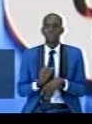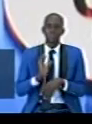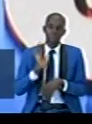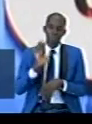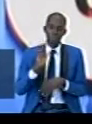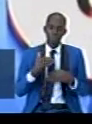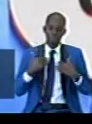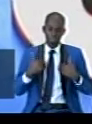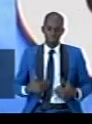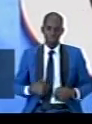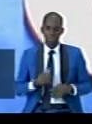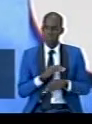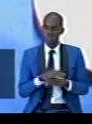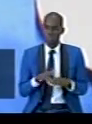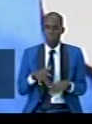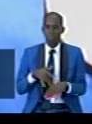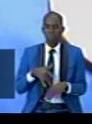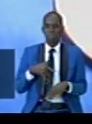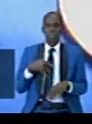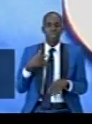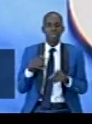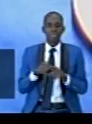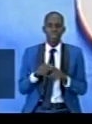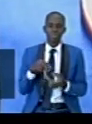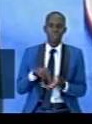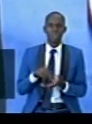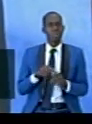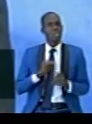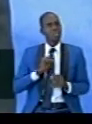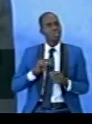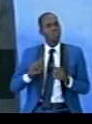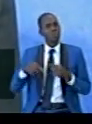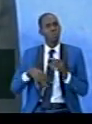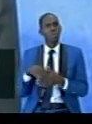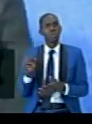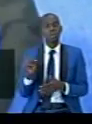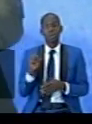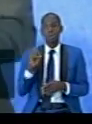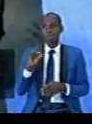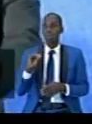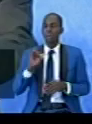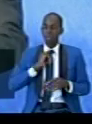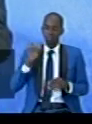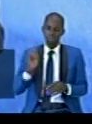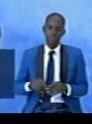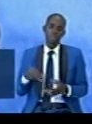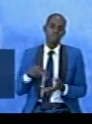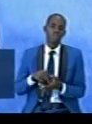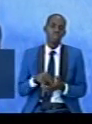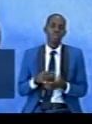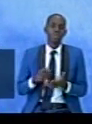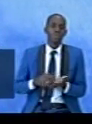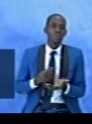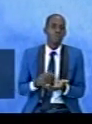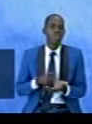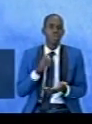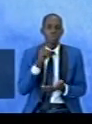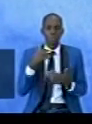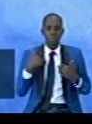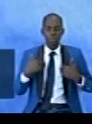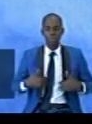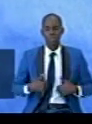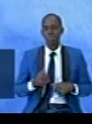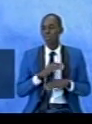feel like rising up, but I need to go there, so I must rise up. There are times the voice does not